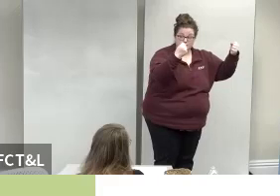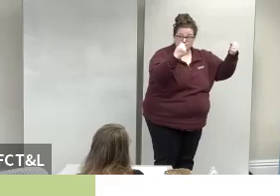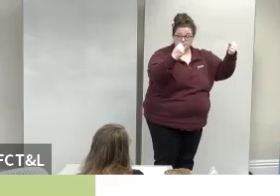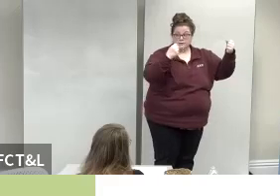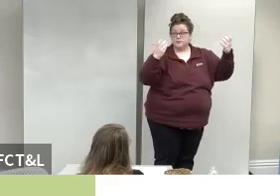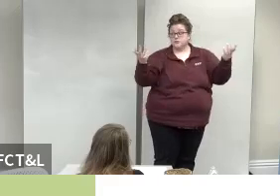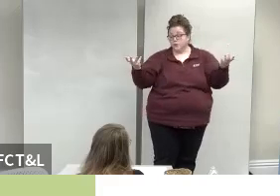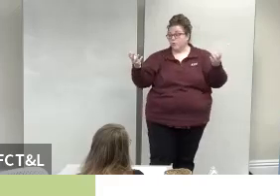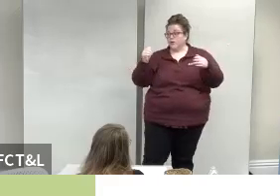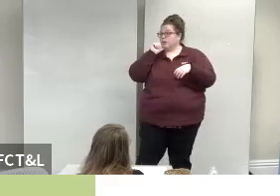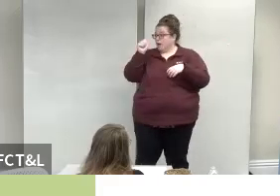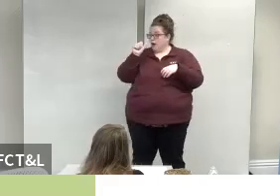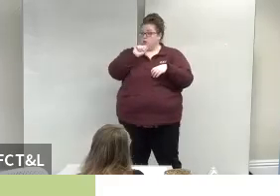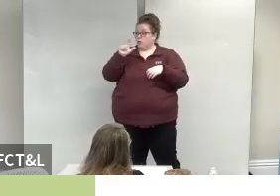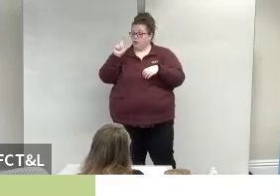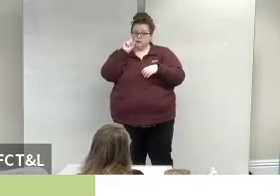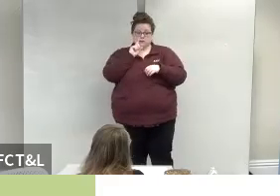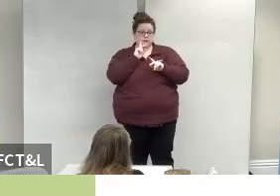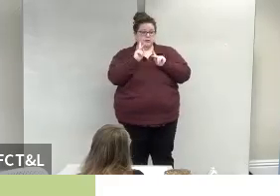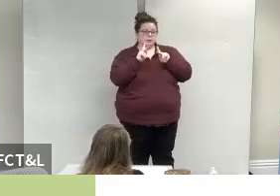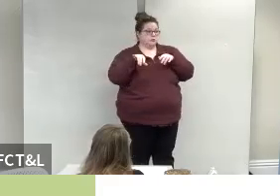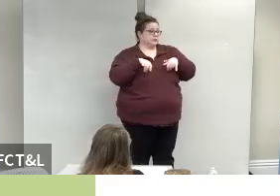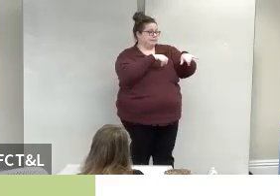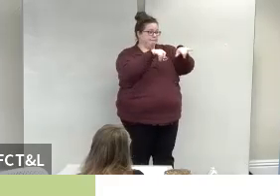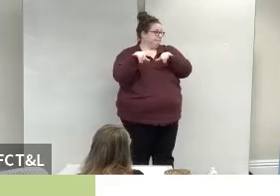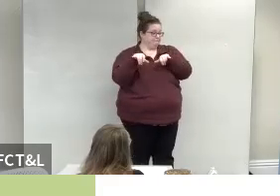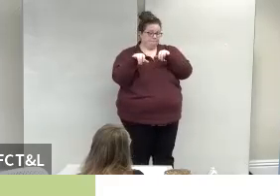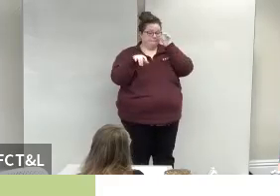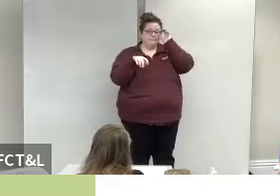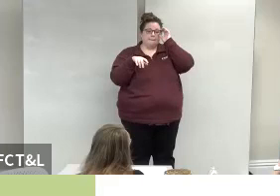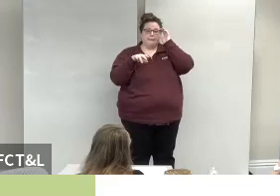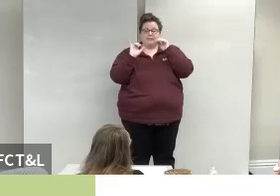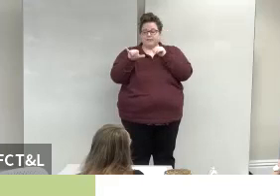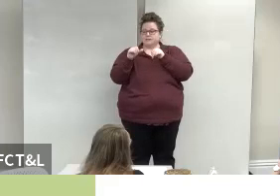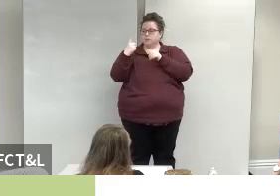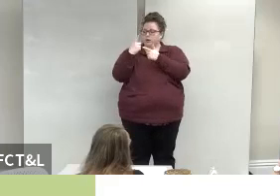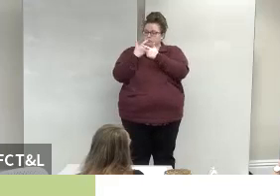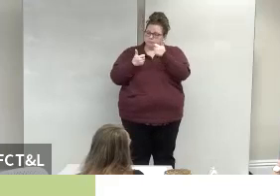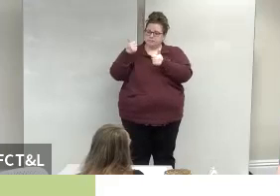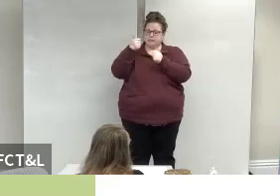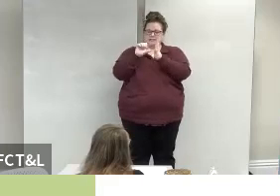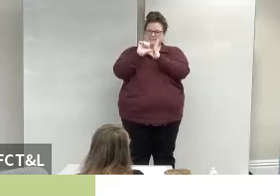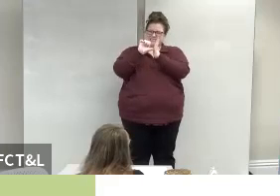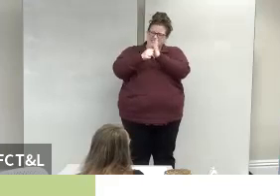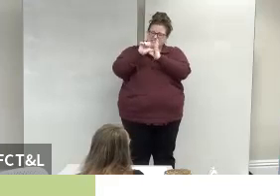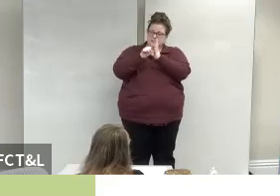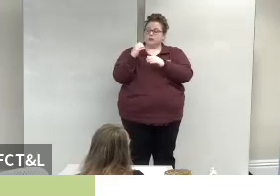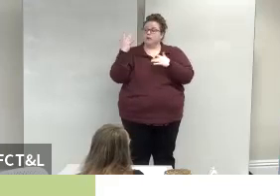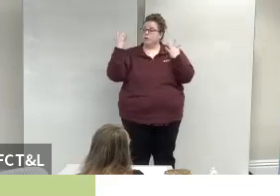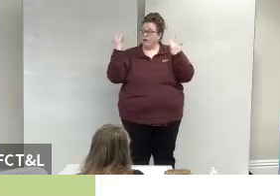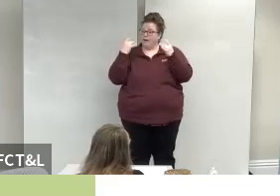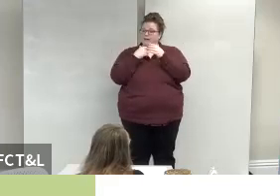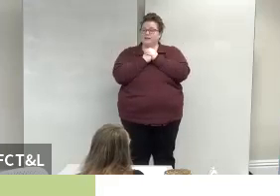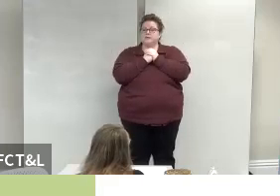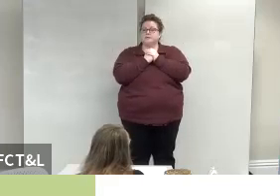some prefer American Sign Language or a manual form of sign language. So not all deaf people are the same or have those same preferences.